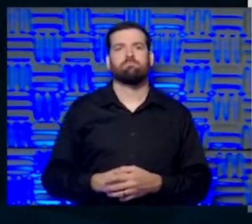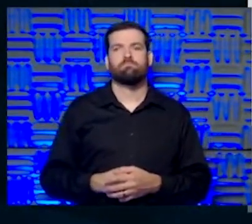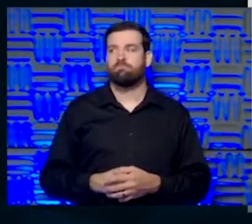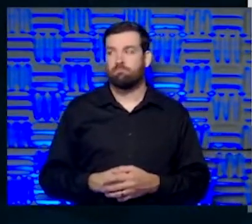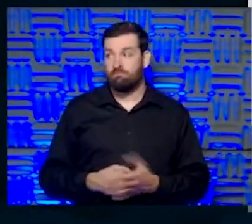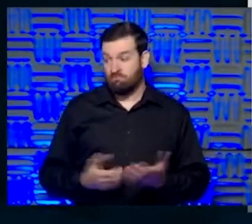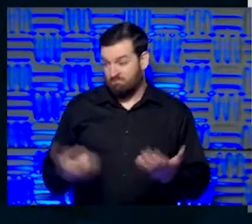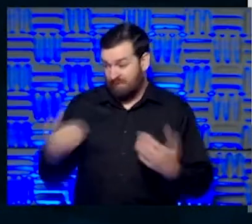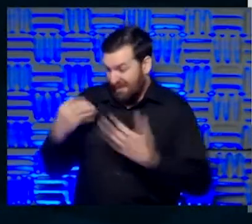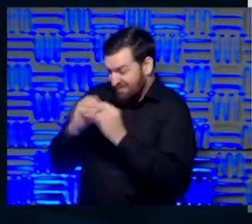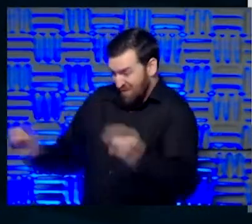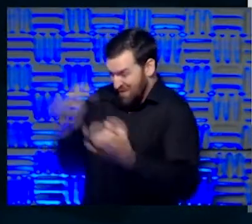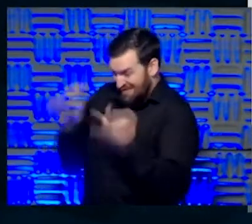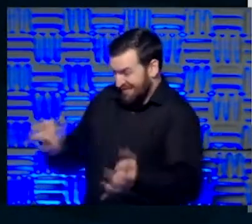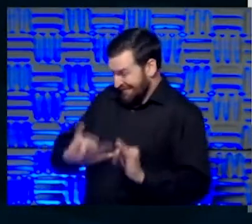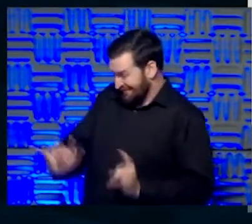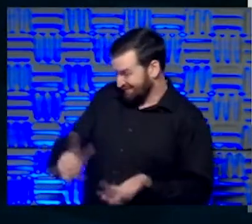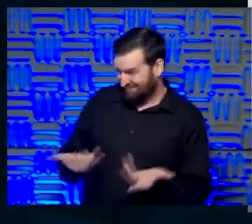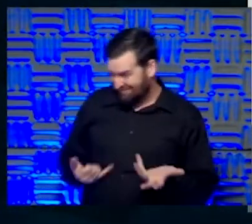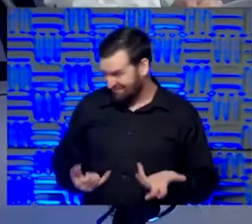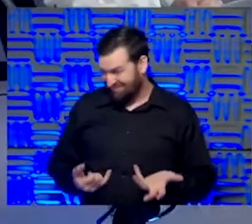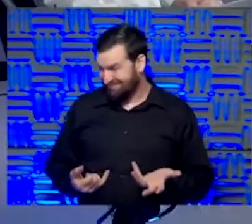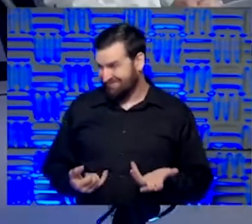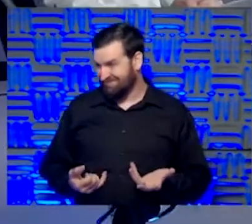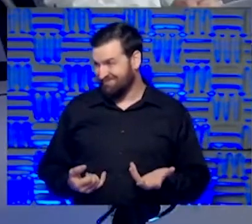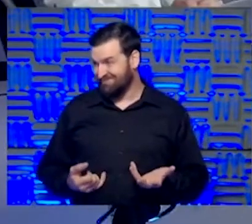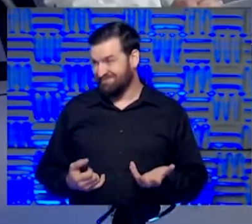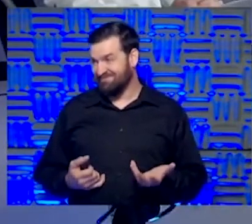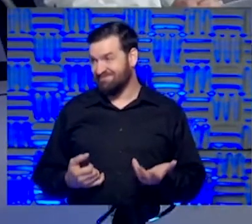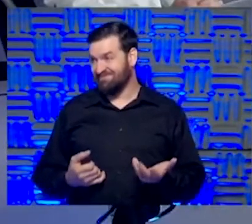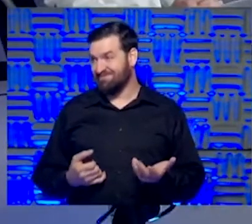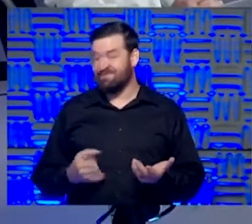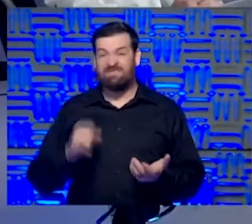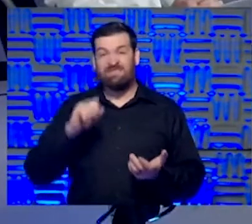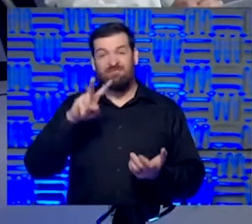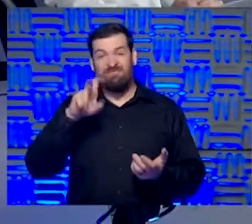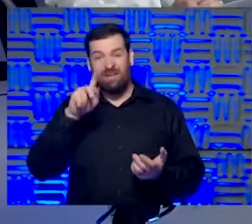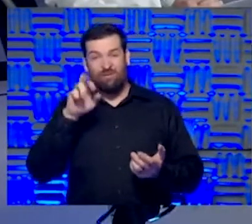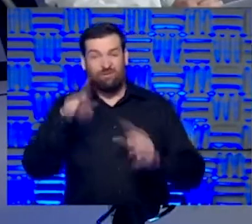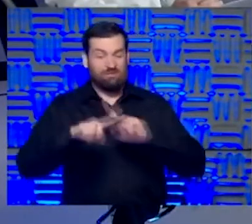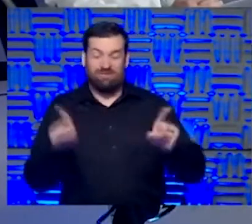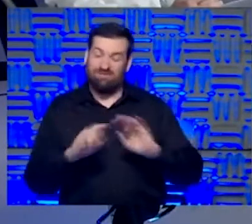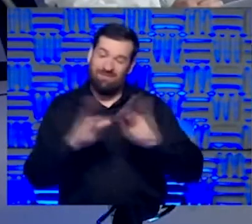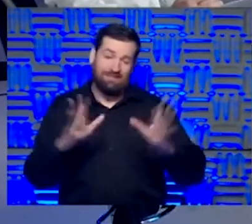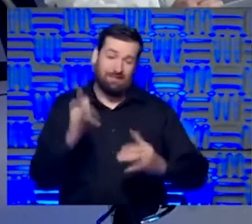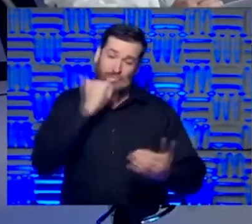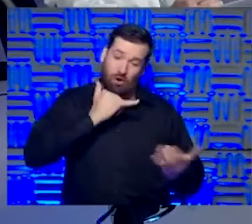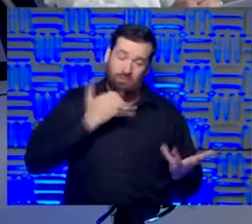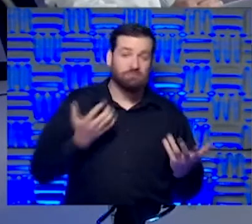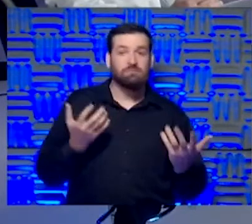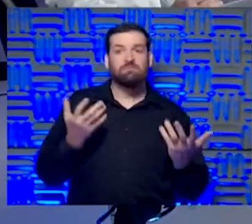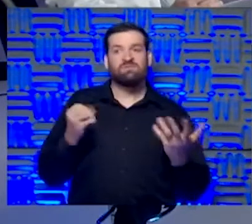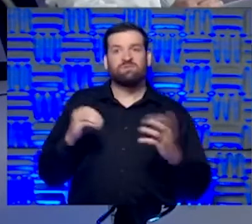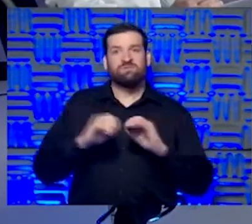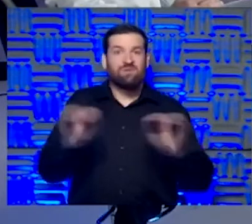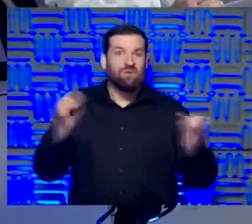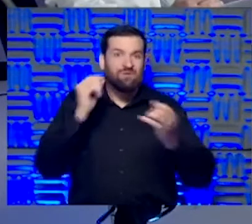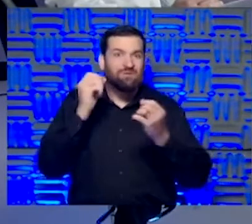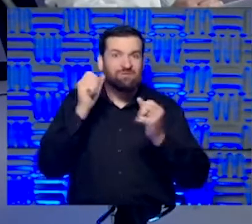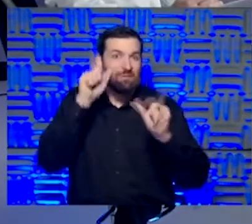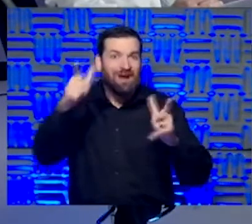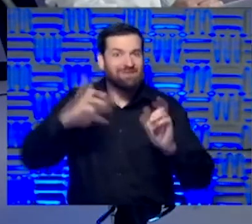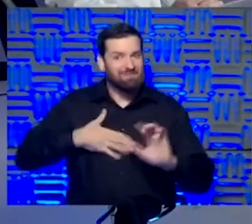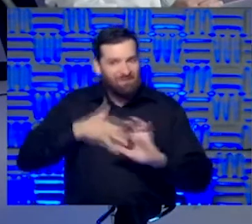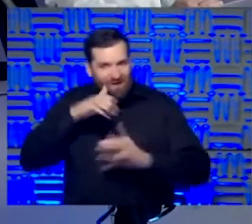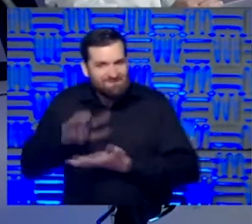I don't have any ideas either. I would have said they were going to be vectors, but obviously I'm wrong. Again, which comes as no surprise to my wife and